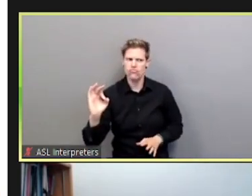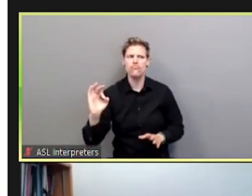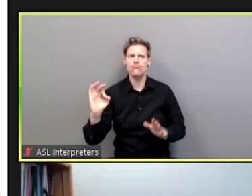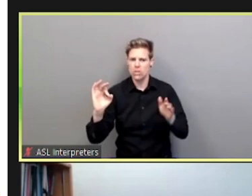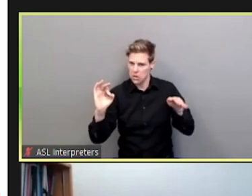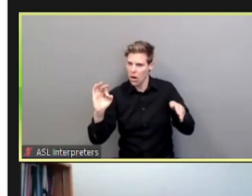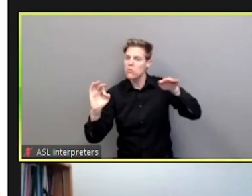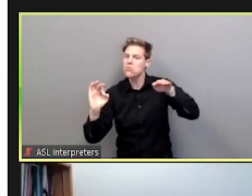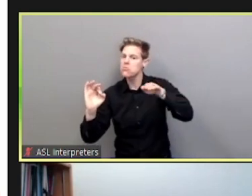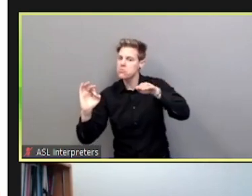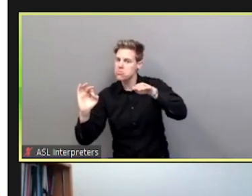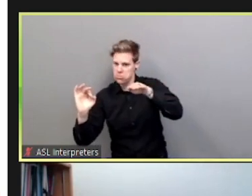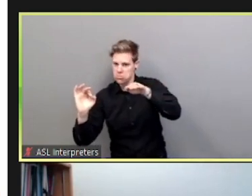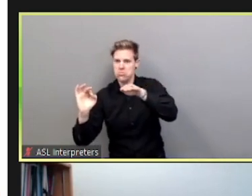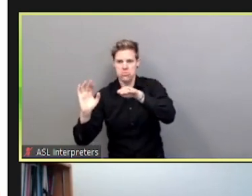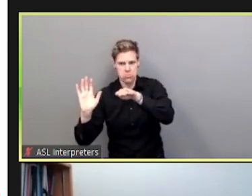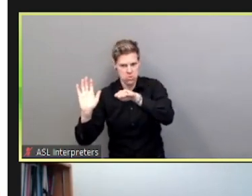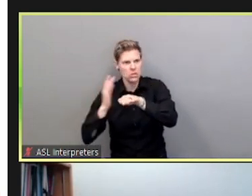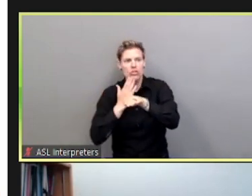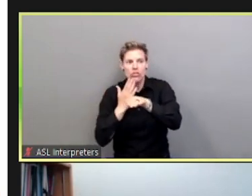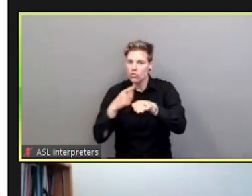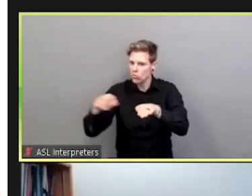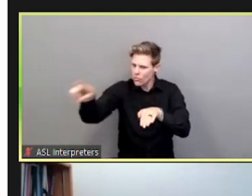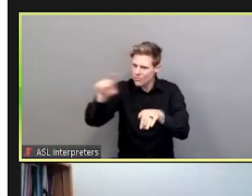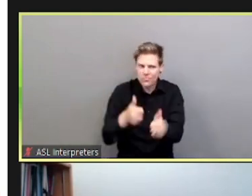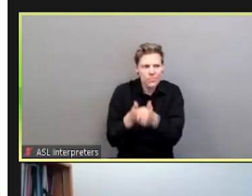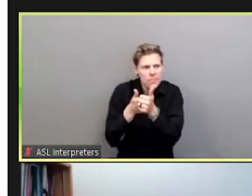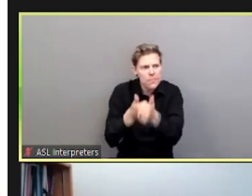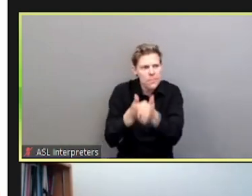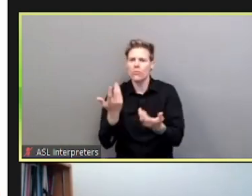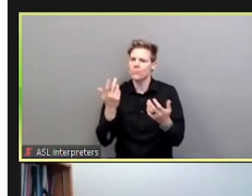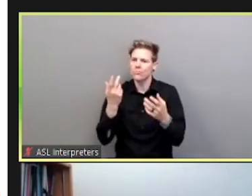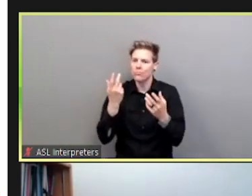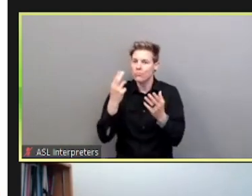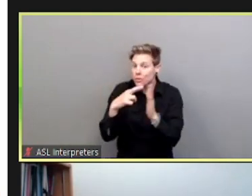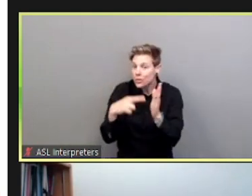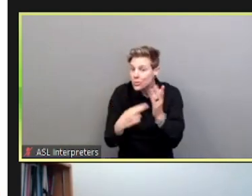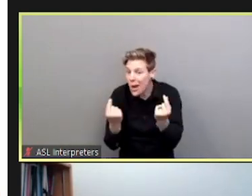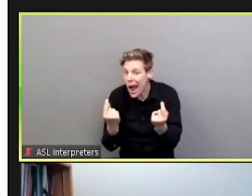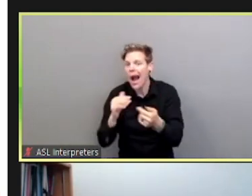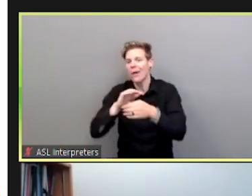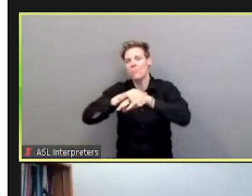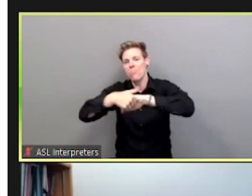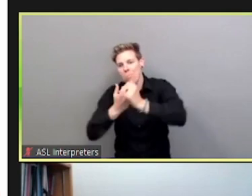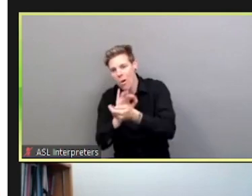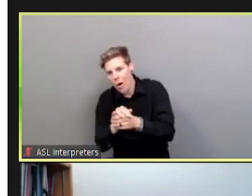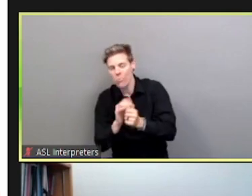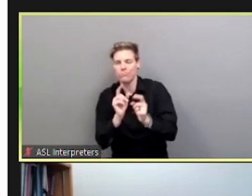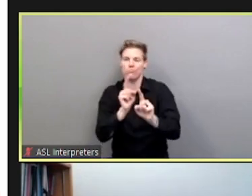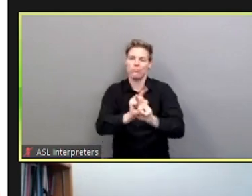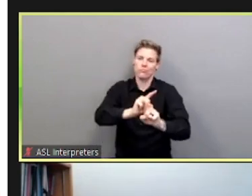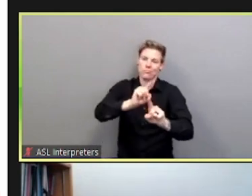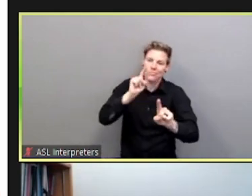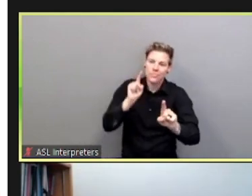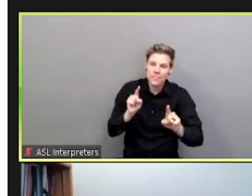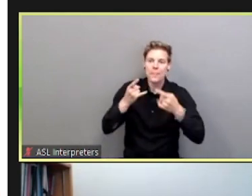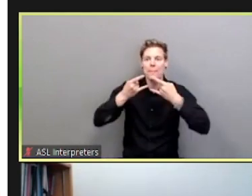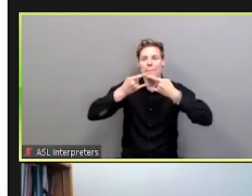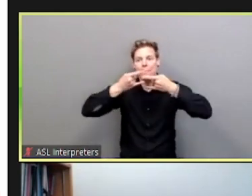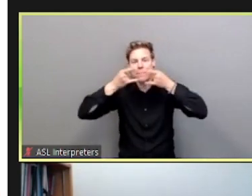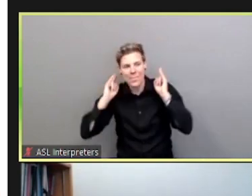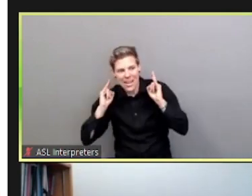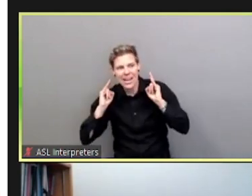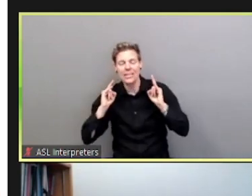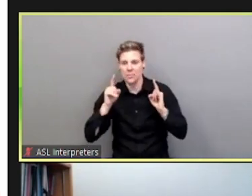Mexicans who are following COVID safe practices and other preventive measures to help us flatten this